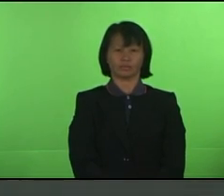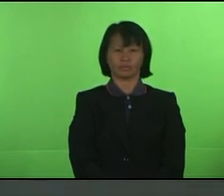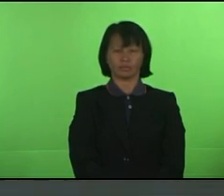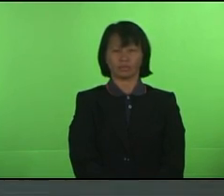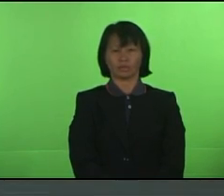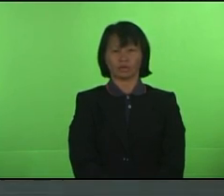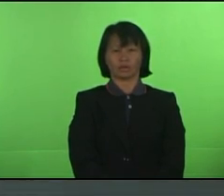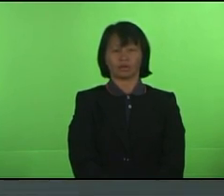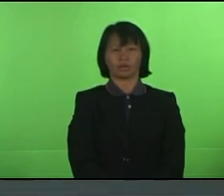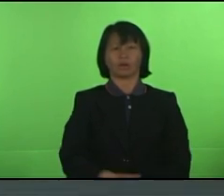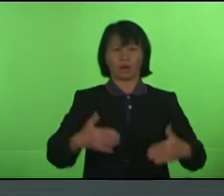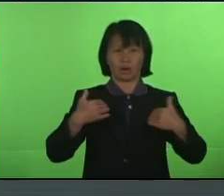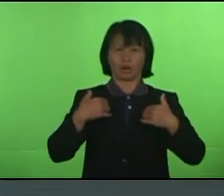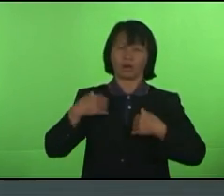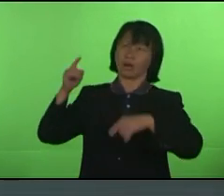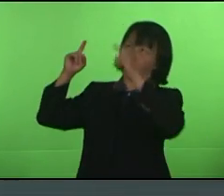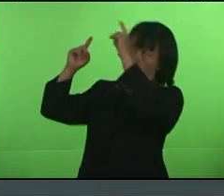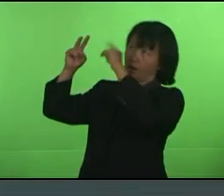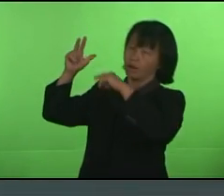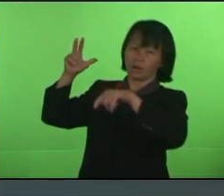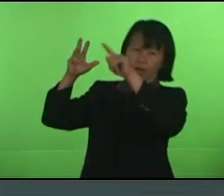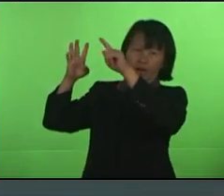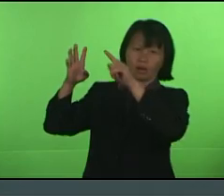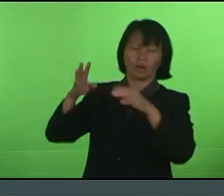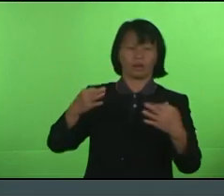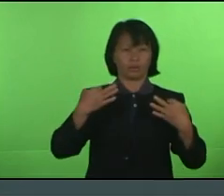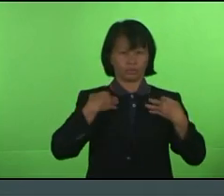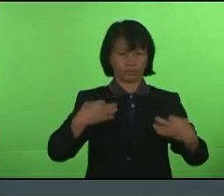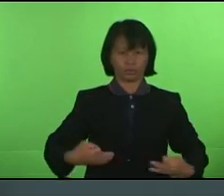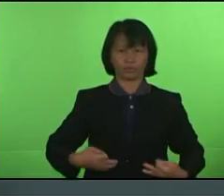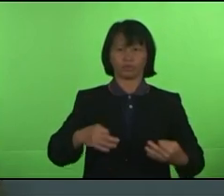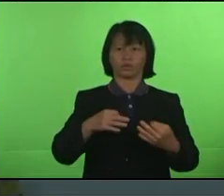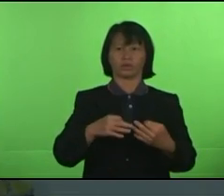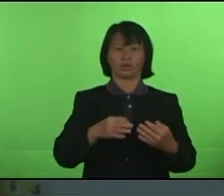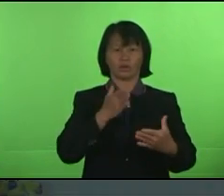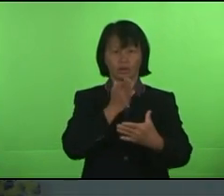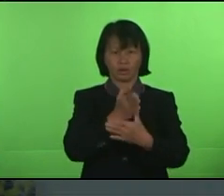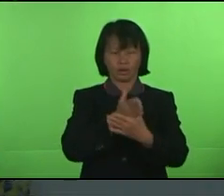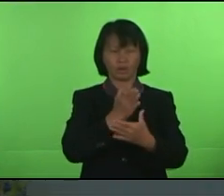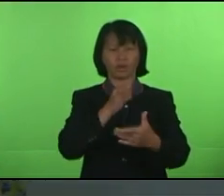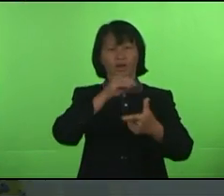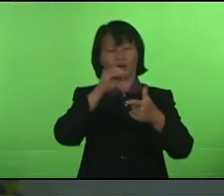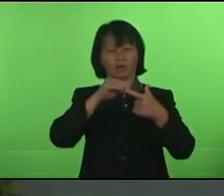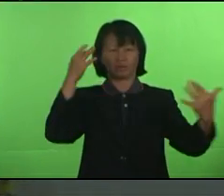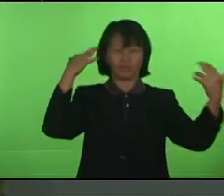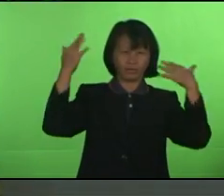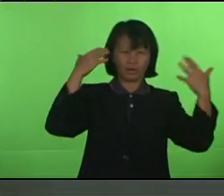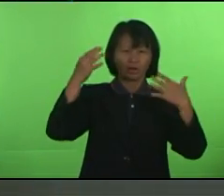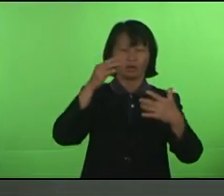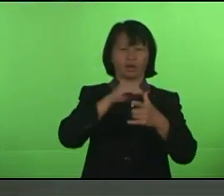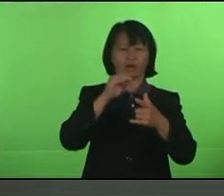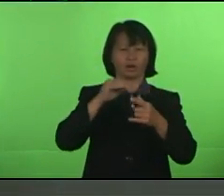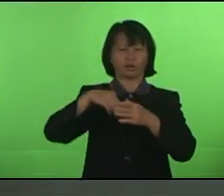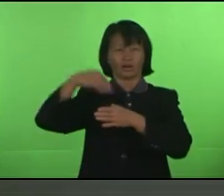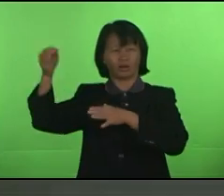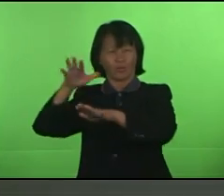Okay? We've got distractions, either physical or if there's a lot of noise, maybe outside a